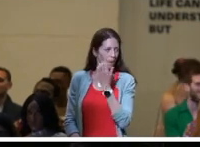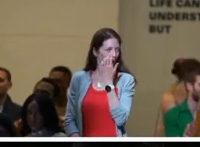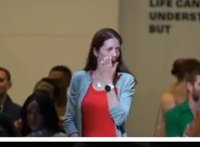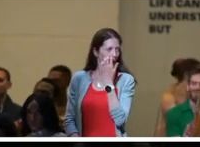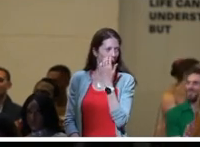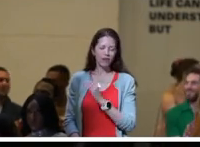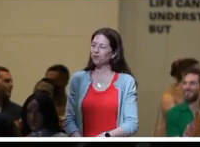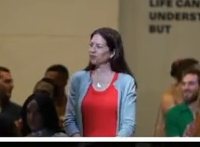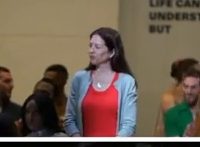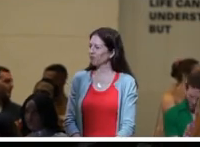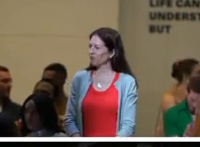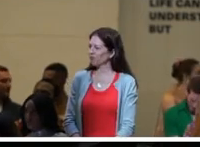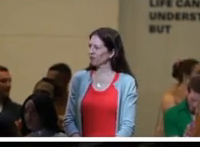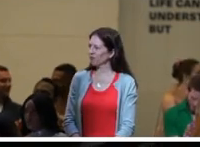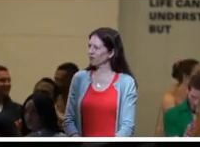Okay.